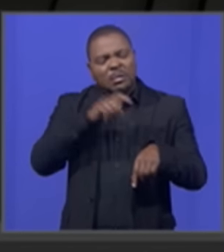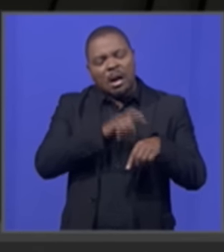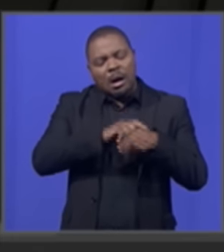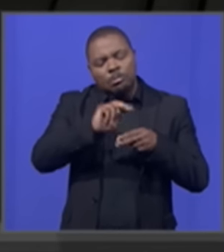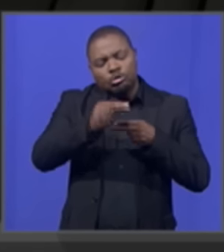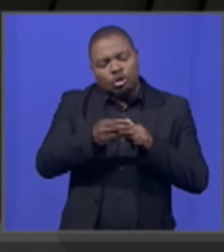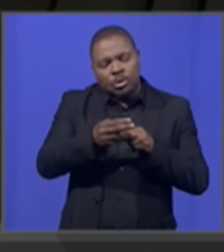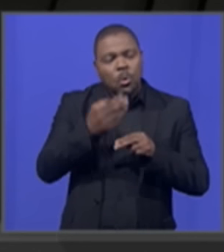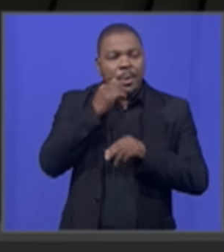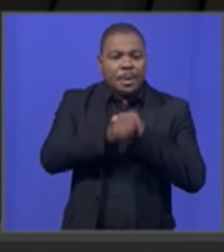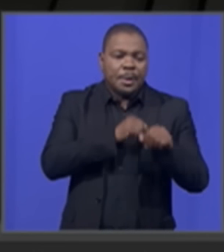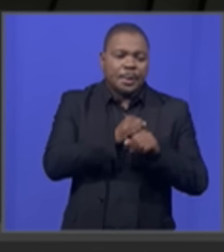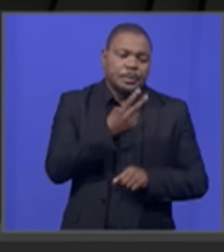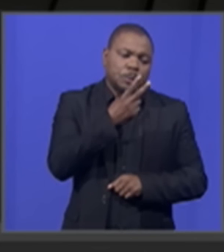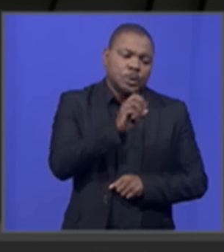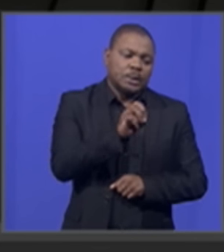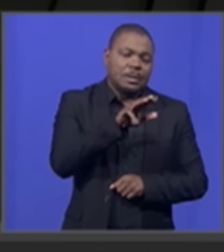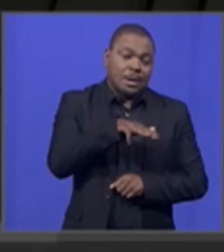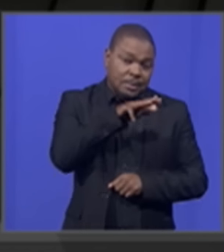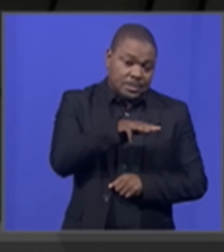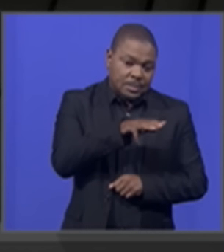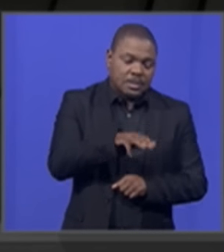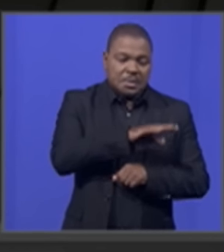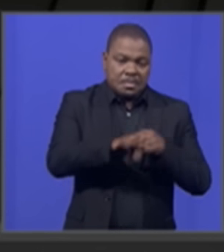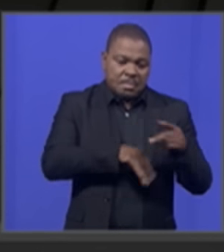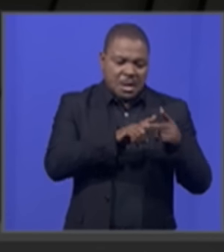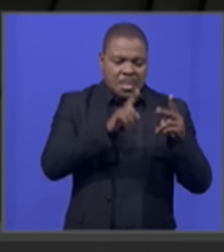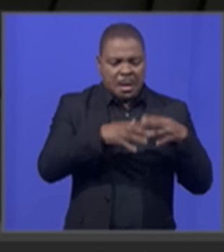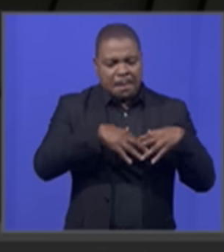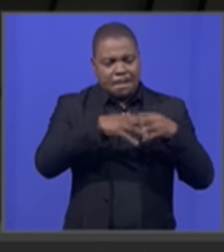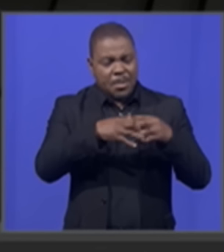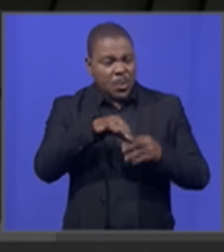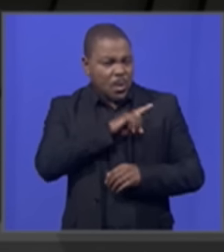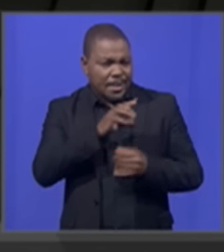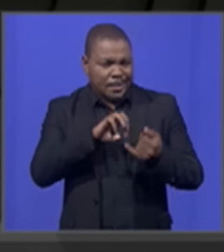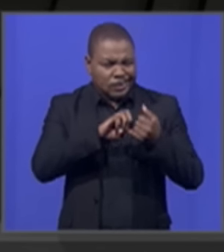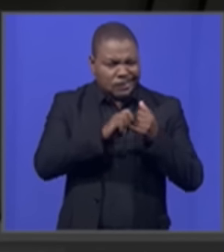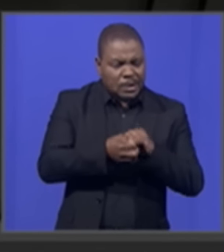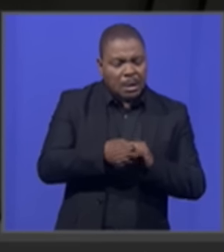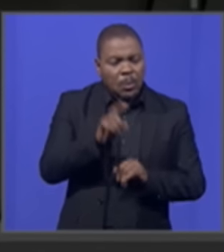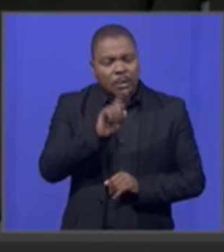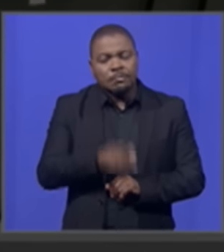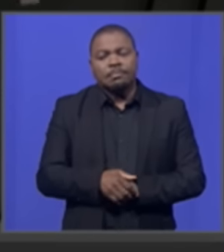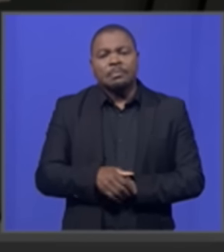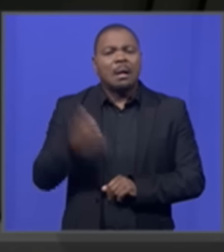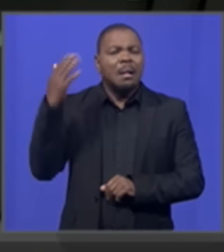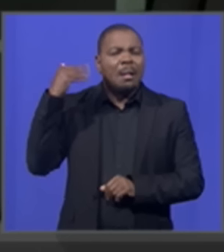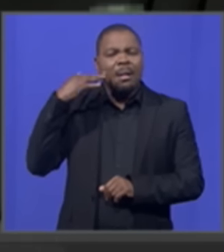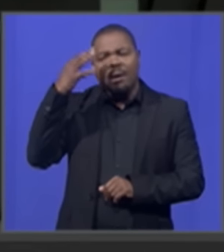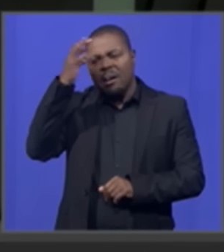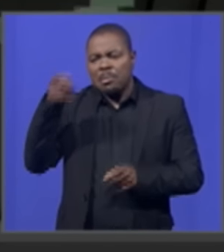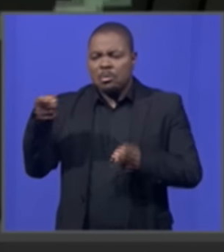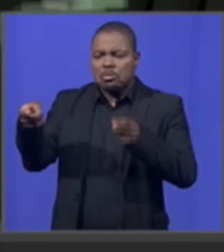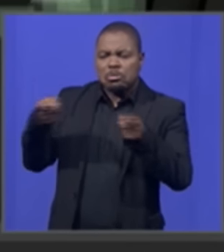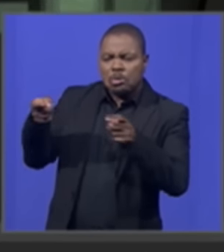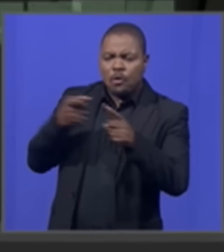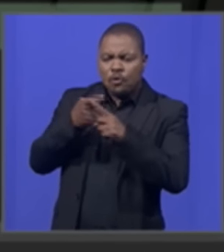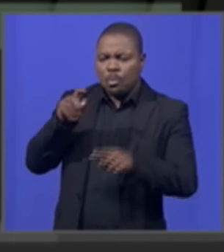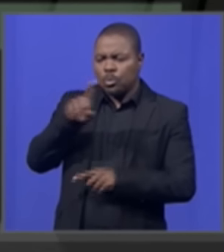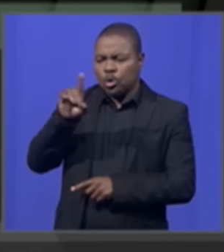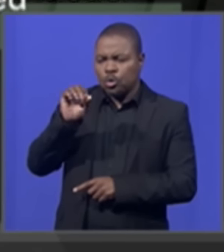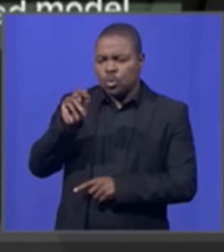ka 2019 e hlomilwe bjalo ka dikgato tša go rarolla dikutullo tša go gogwa ga mmušo ka nko komisheneng